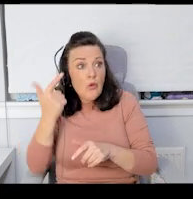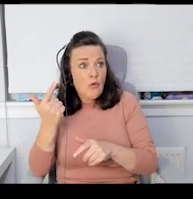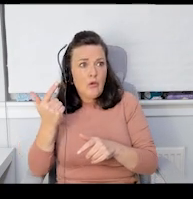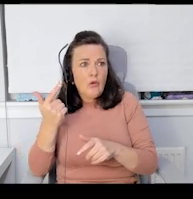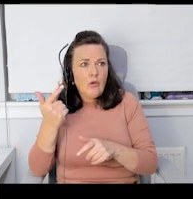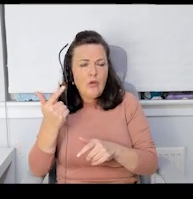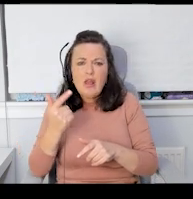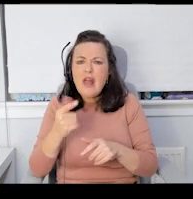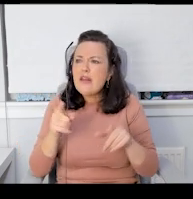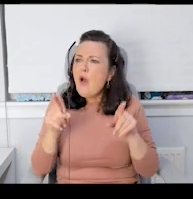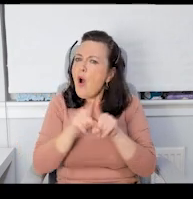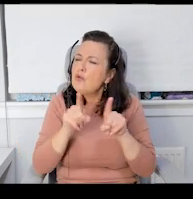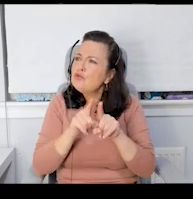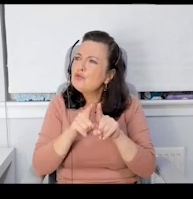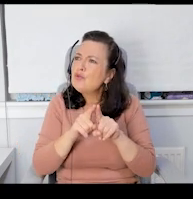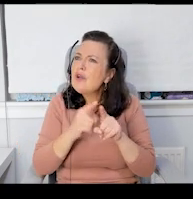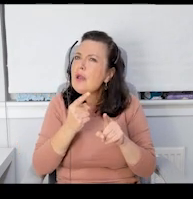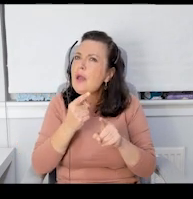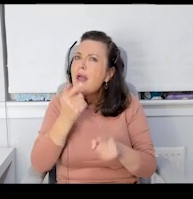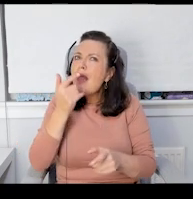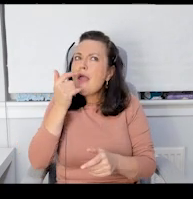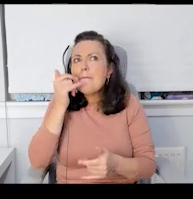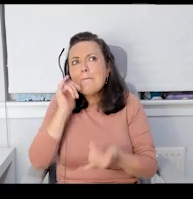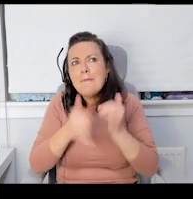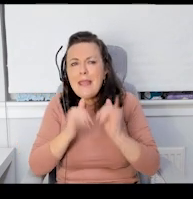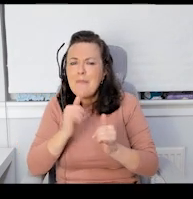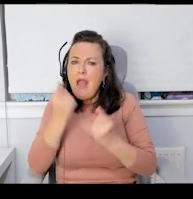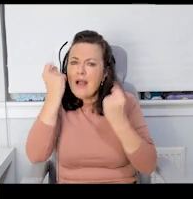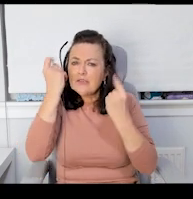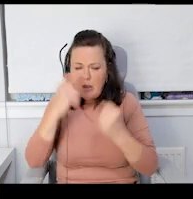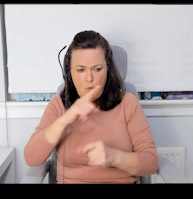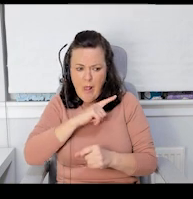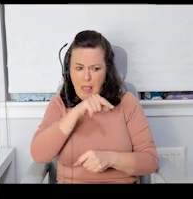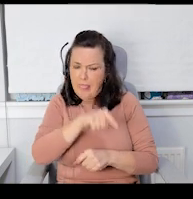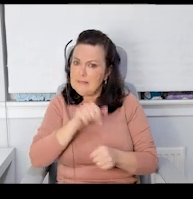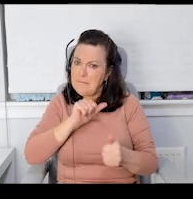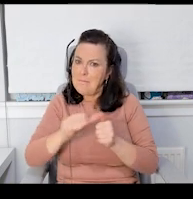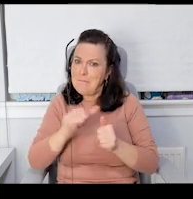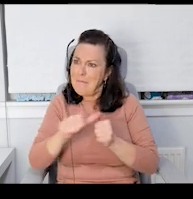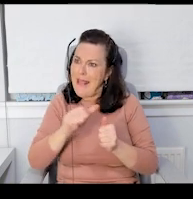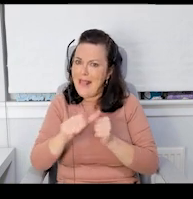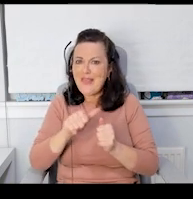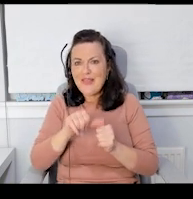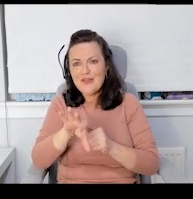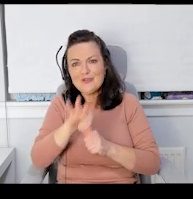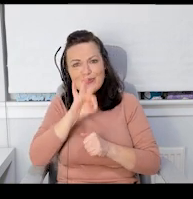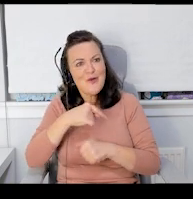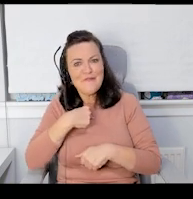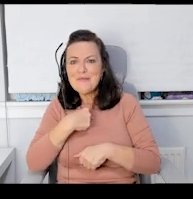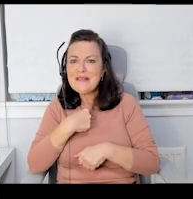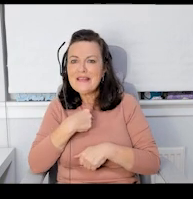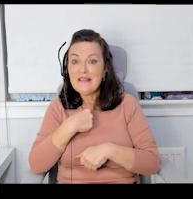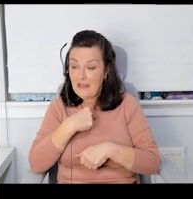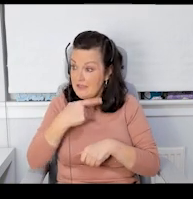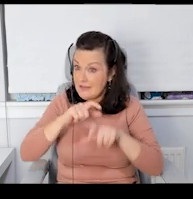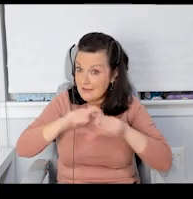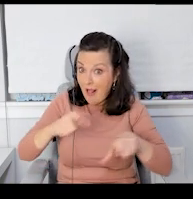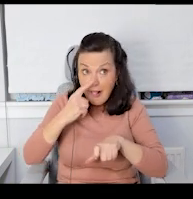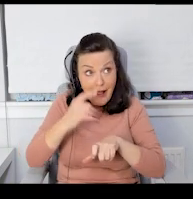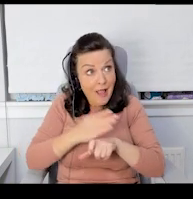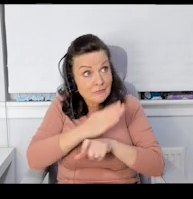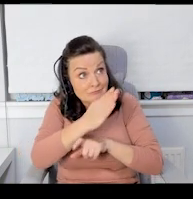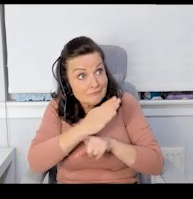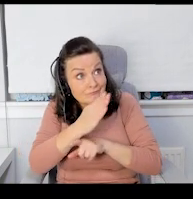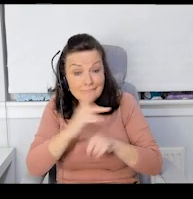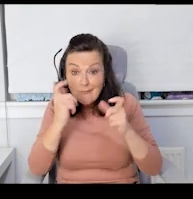knowing why it would make sense to choose it, and really just upskilling people and not ruling it out because you don't know what it is. Something we do